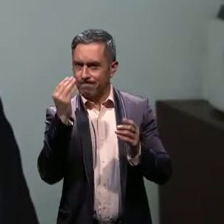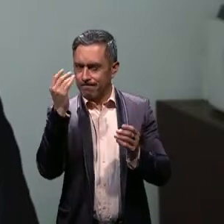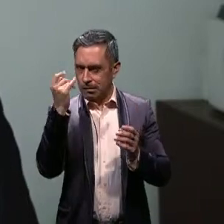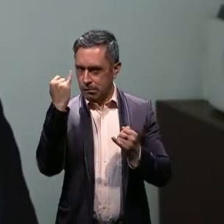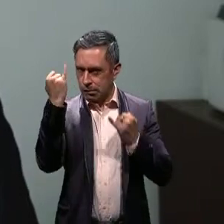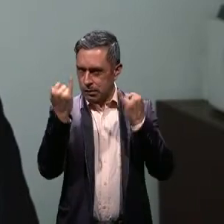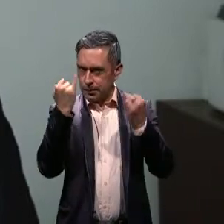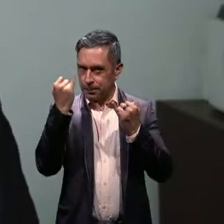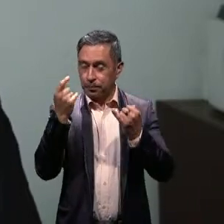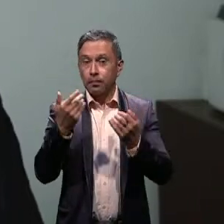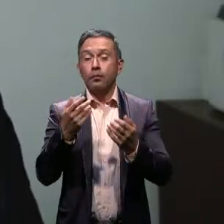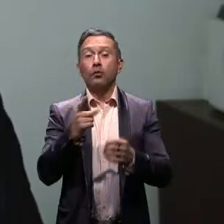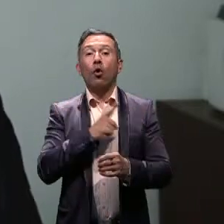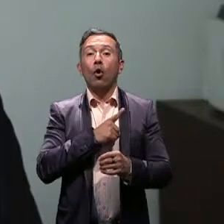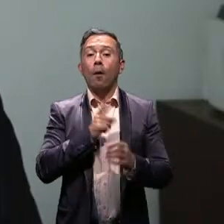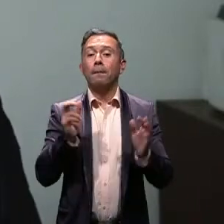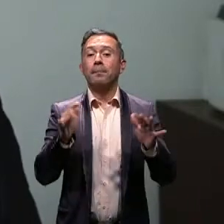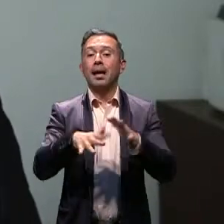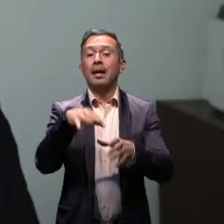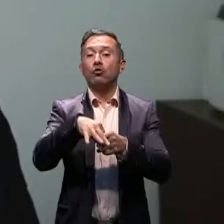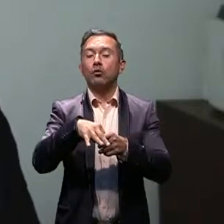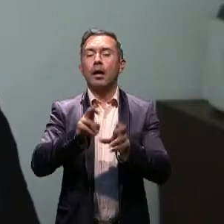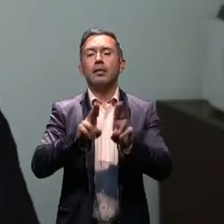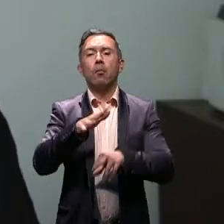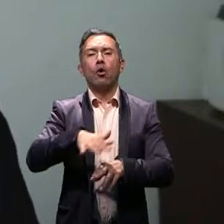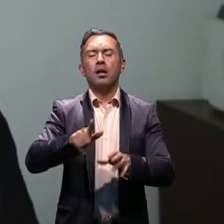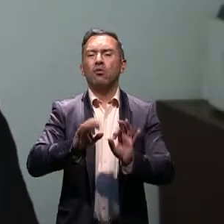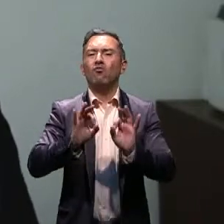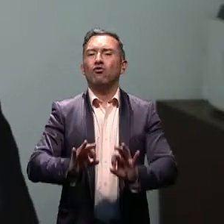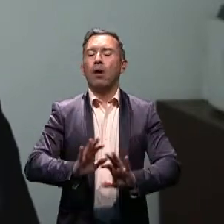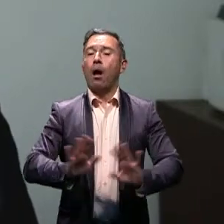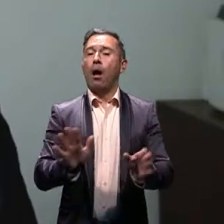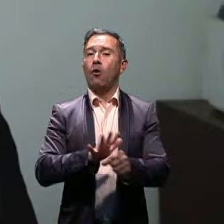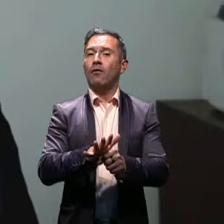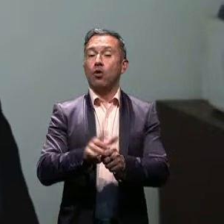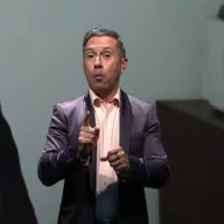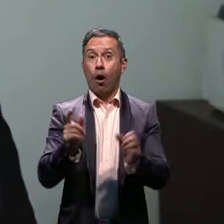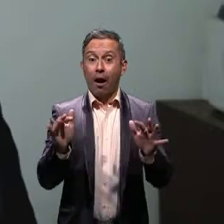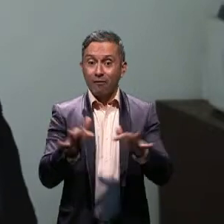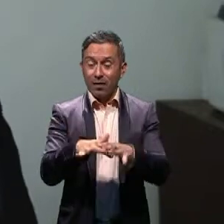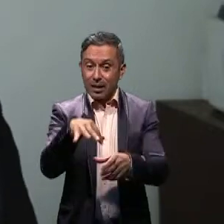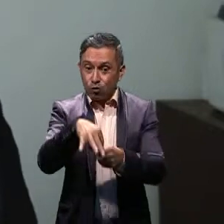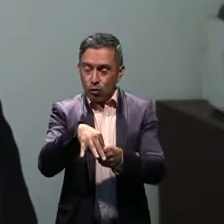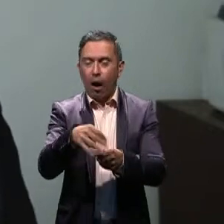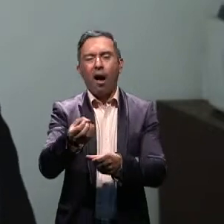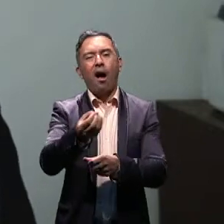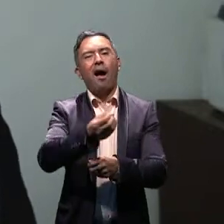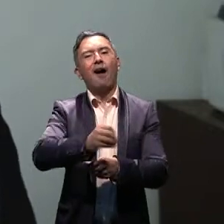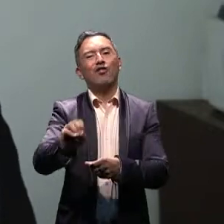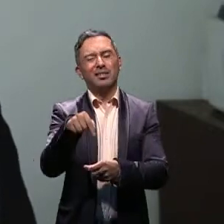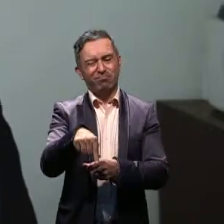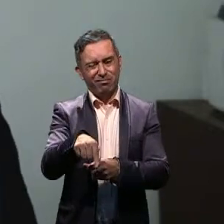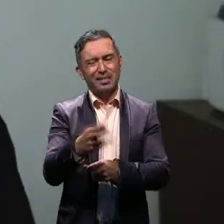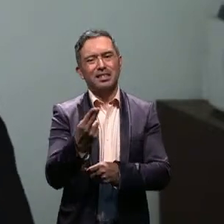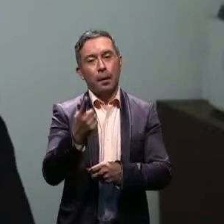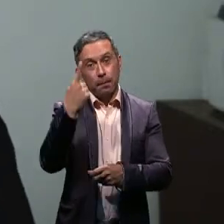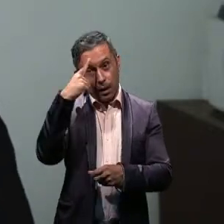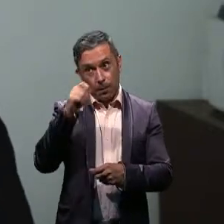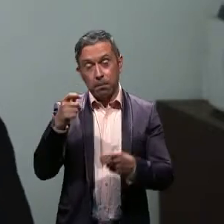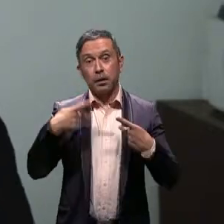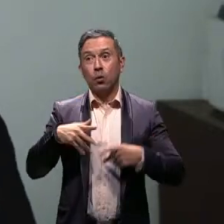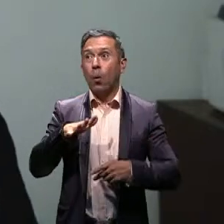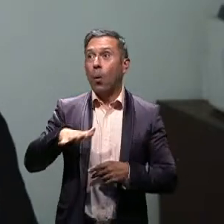favor some other actors. So we know that this is not enough to have a quality democracy, but these are an